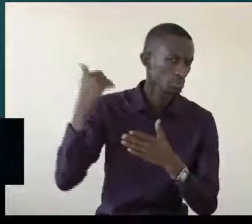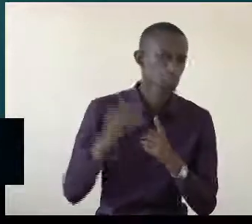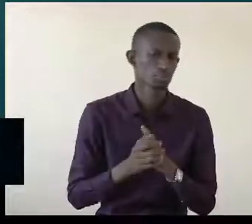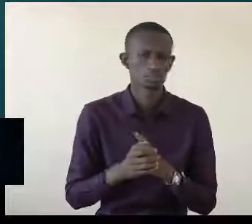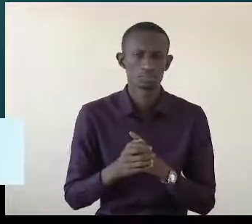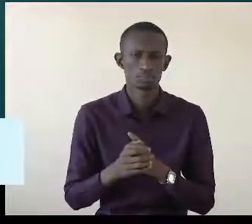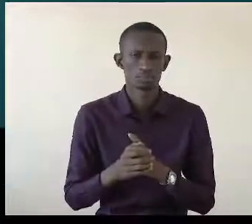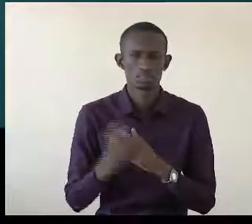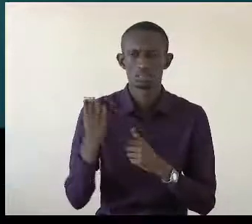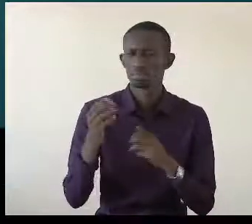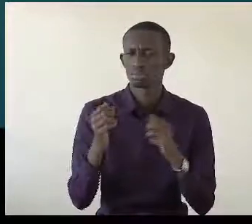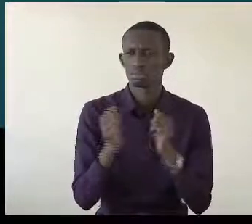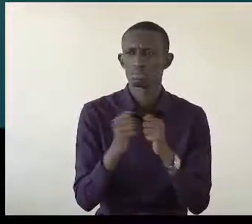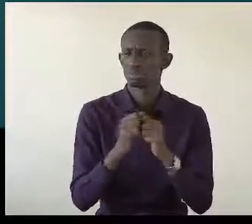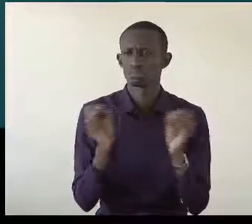is not very difficult.